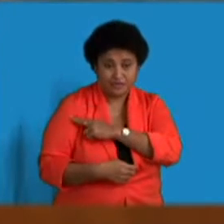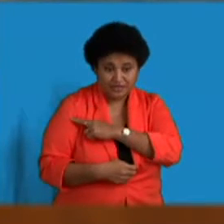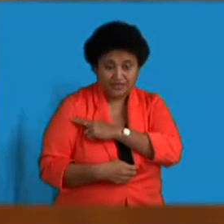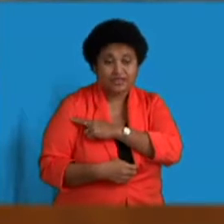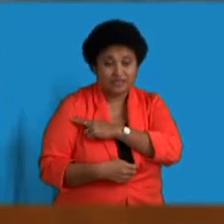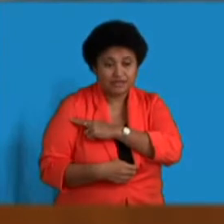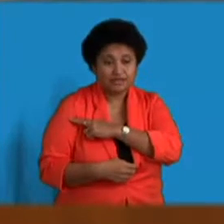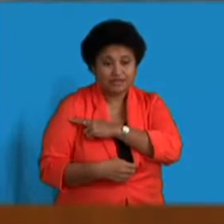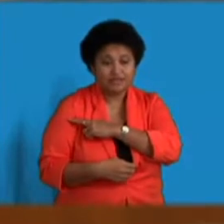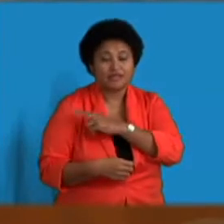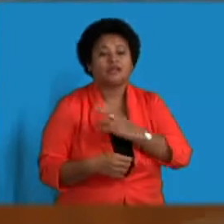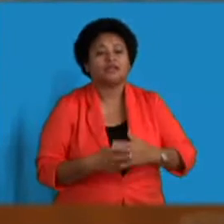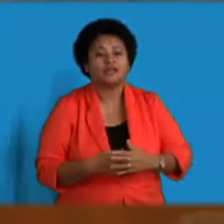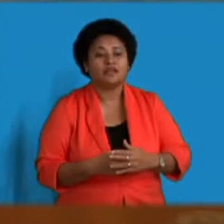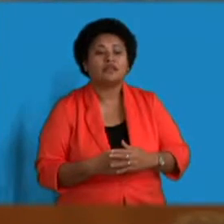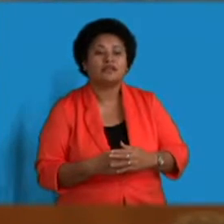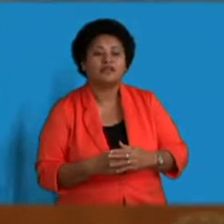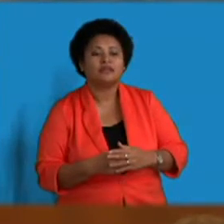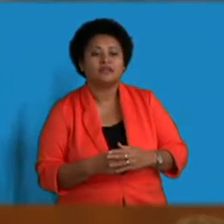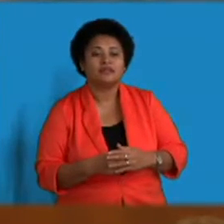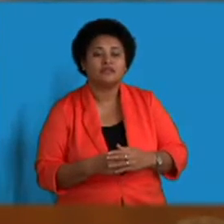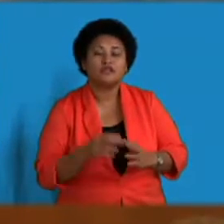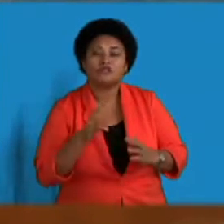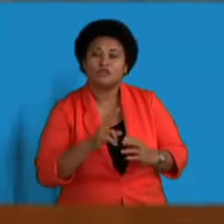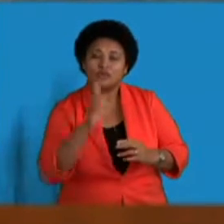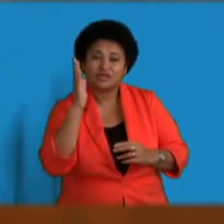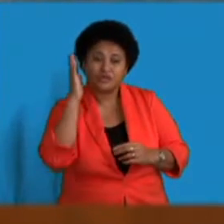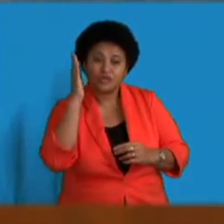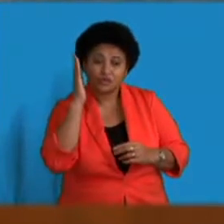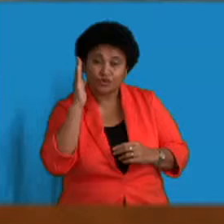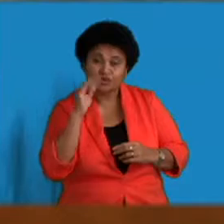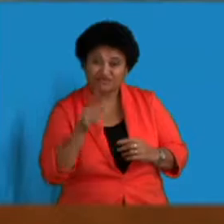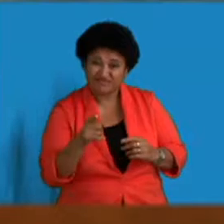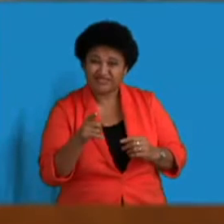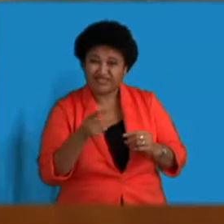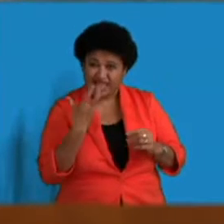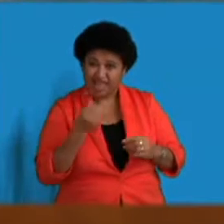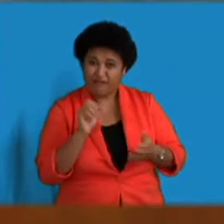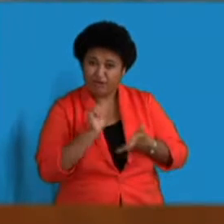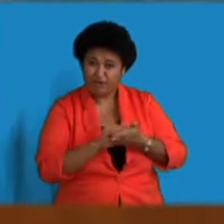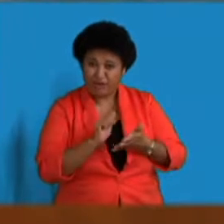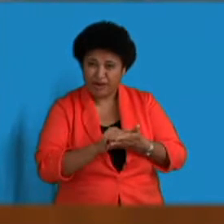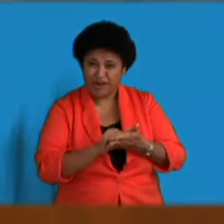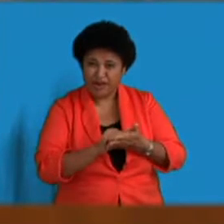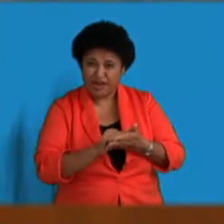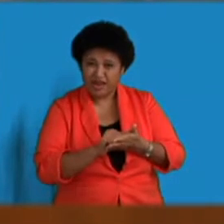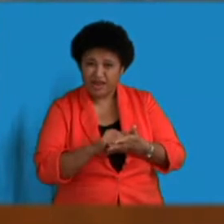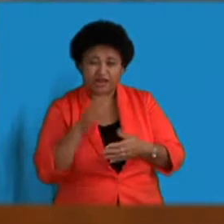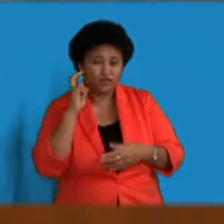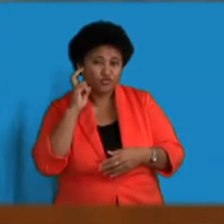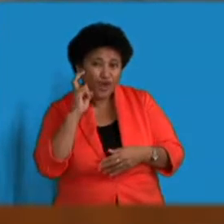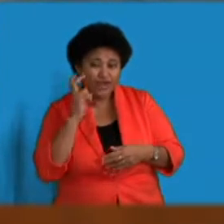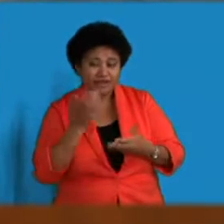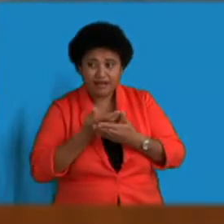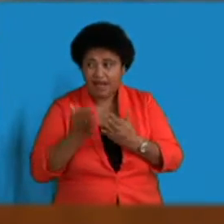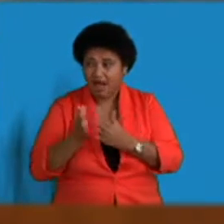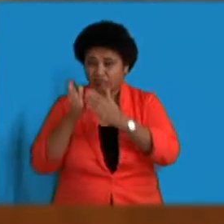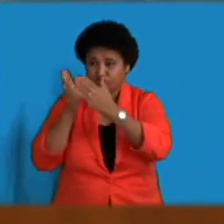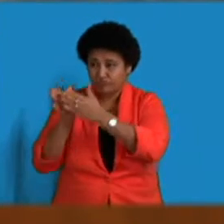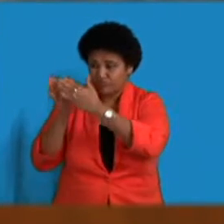in the schools, the librarians are well trained in cataloging and the safekeeping of books and circulation and all